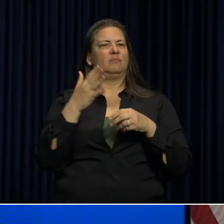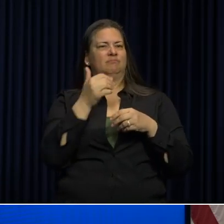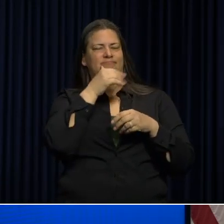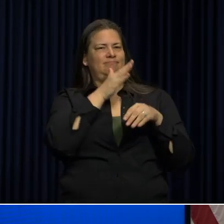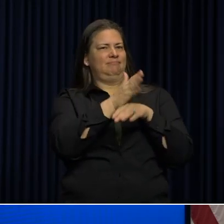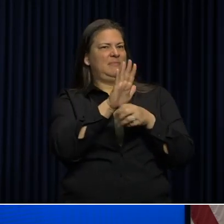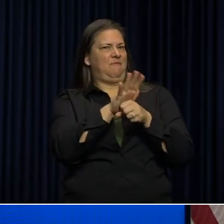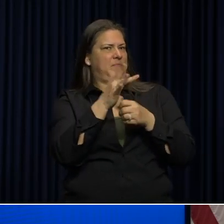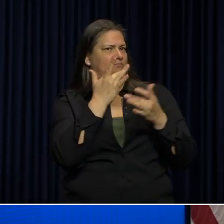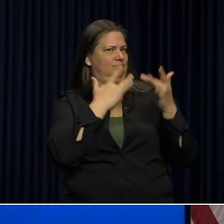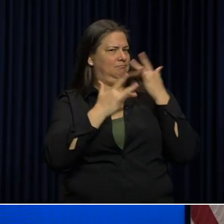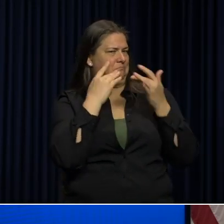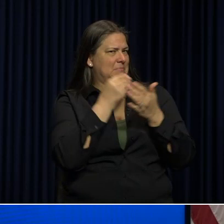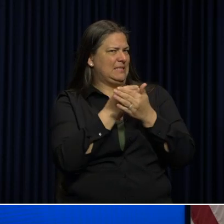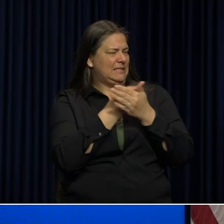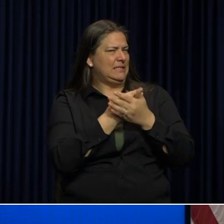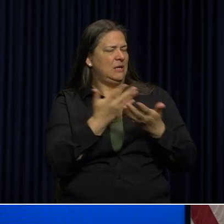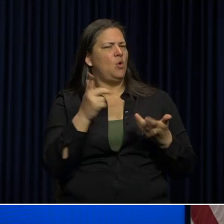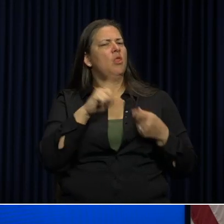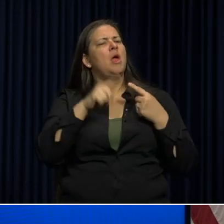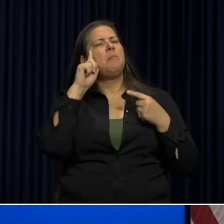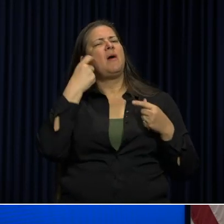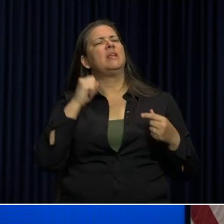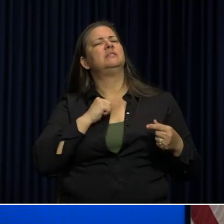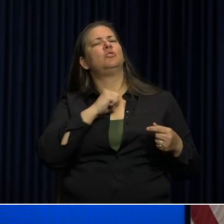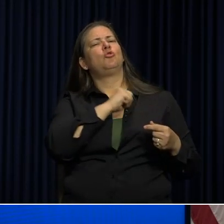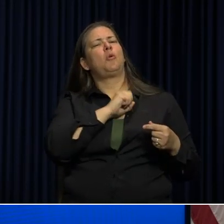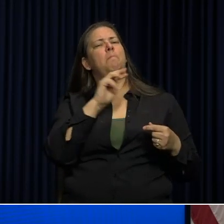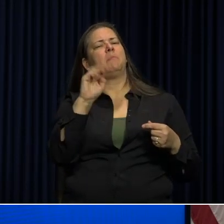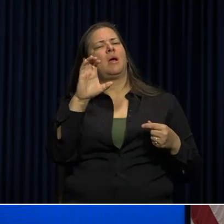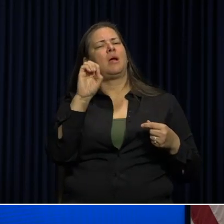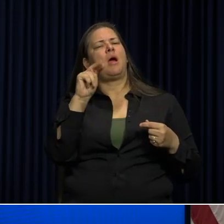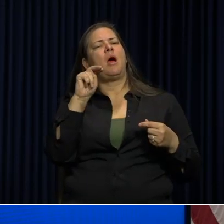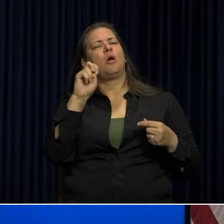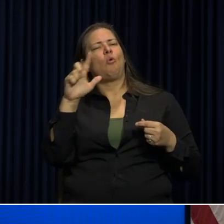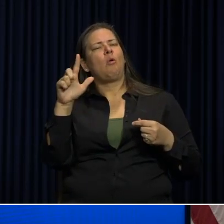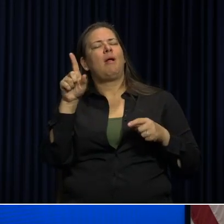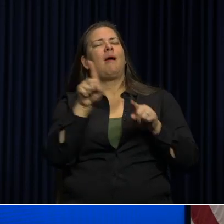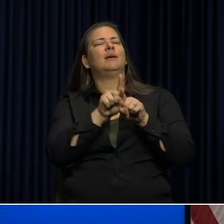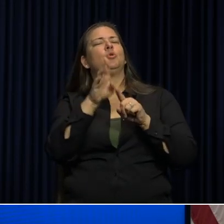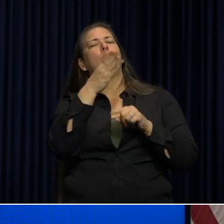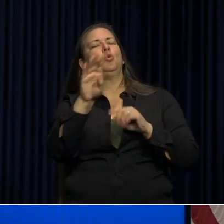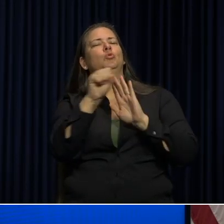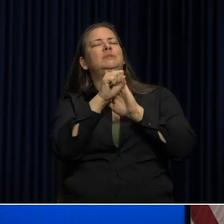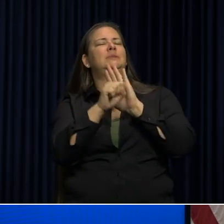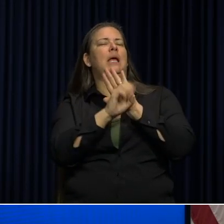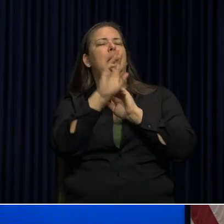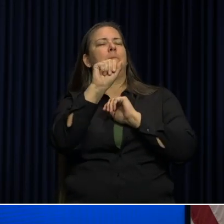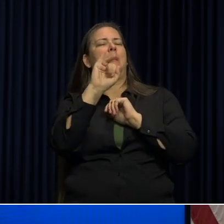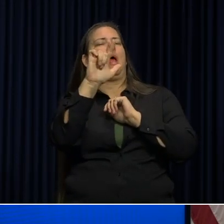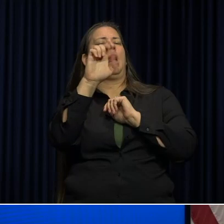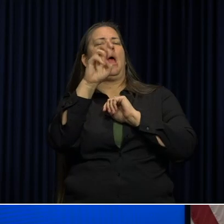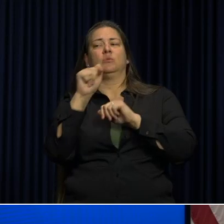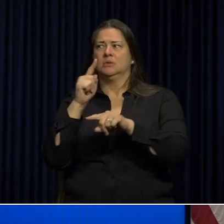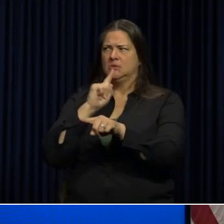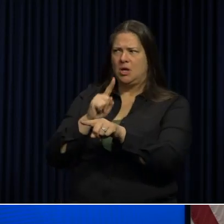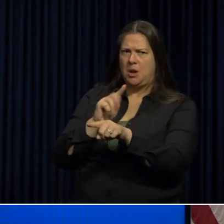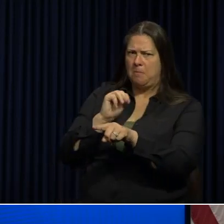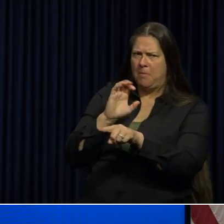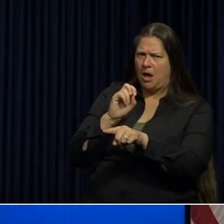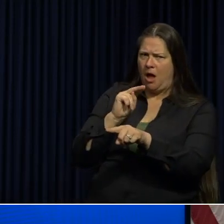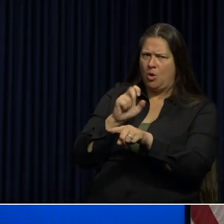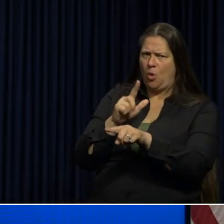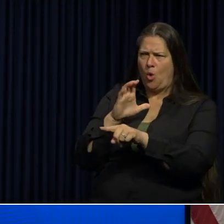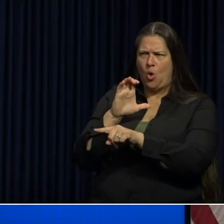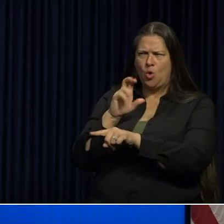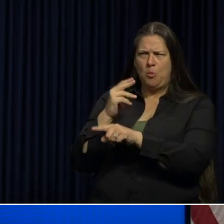McConnell referring to that part of the coronavirus package as a blue state bailout? Have talked to McConnell or Cuomo? Senator